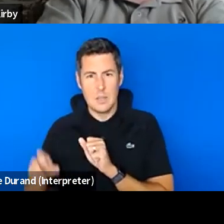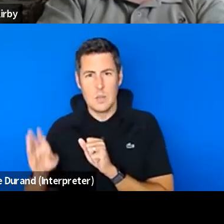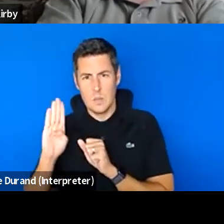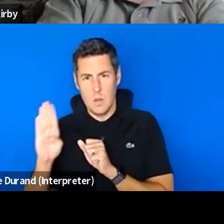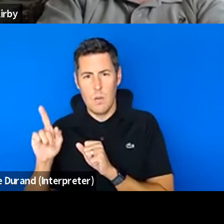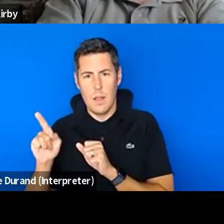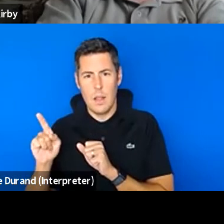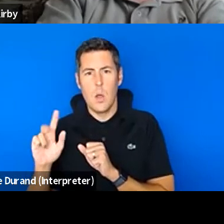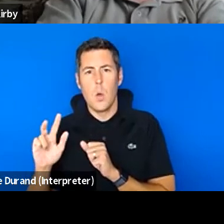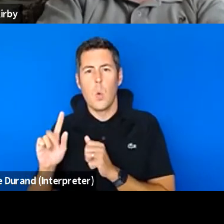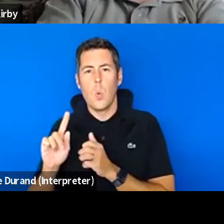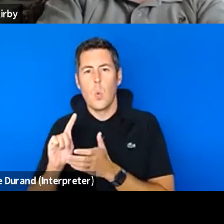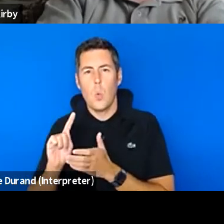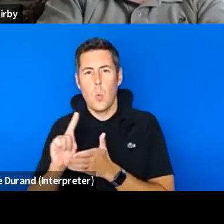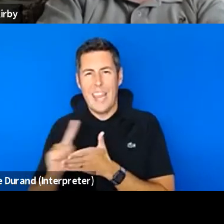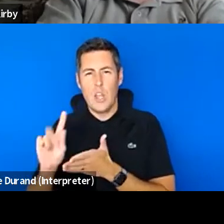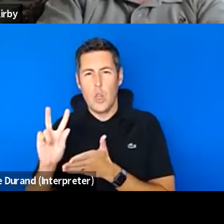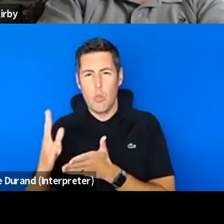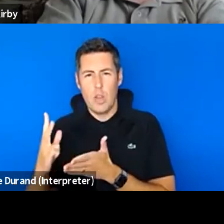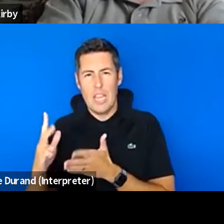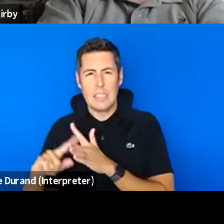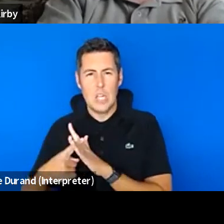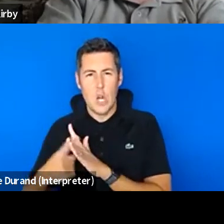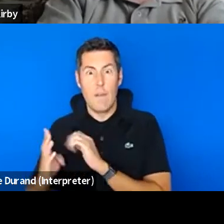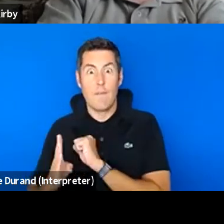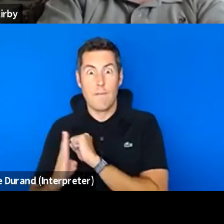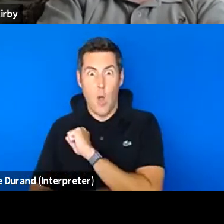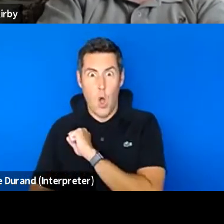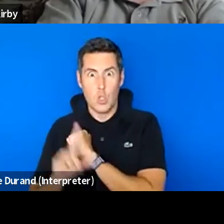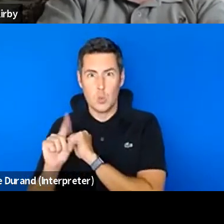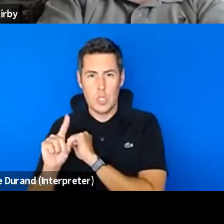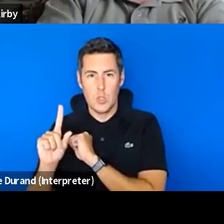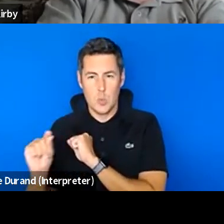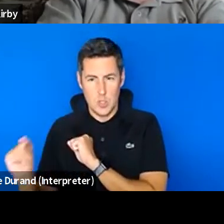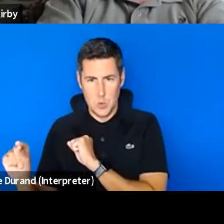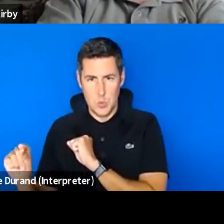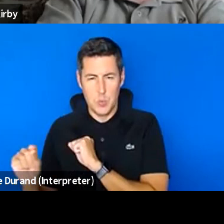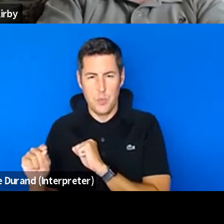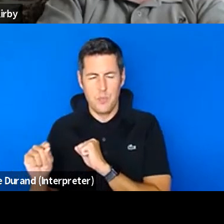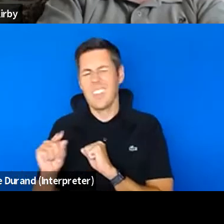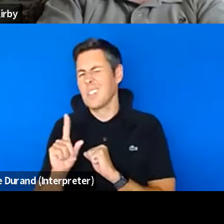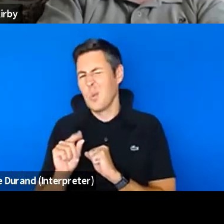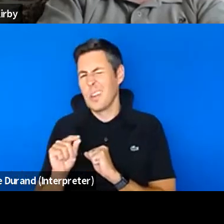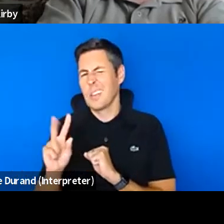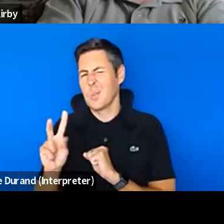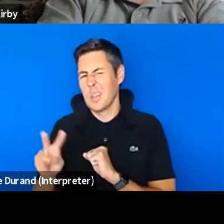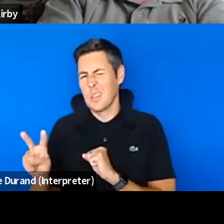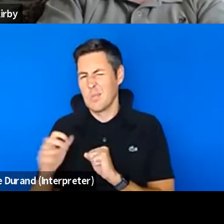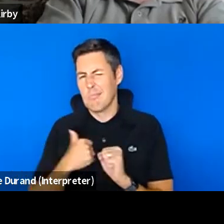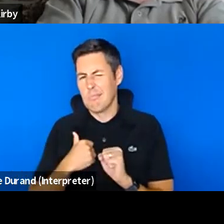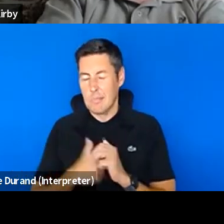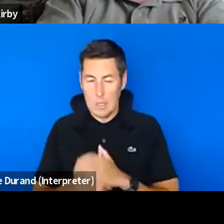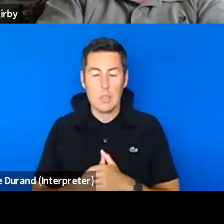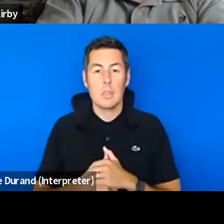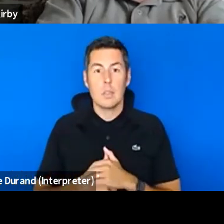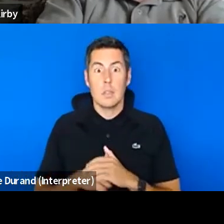The week 3 of the start of the semester. So, and then you'll walk through that curriculum process with the curriculum committee. They do all of the reviews and that